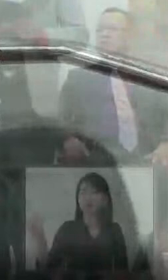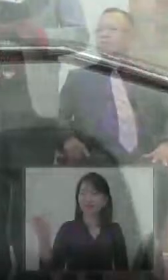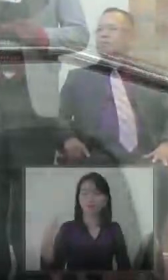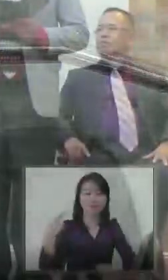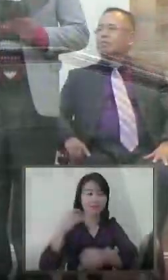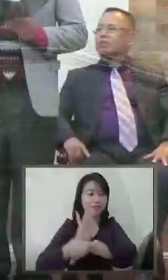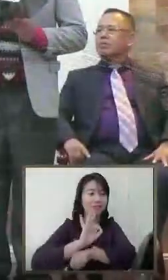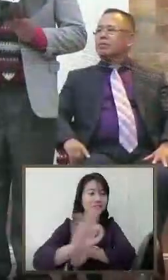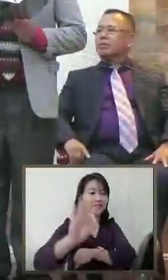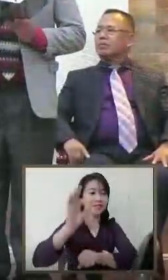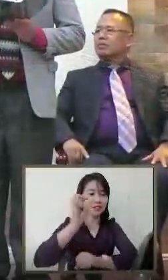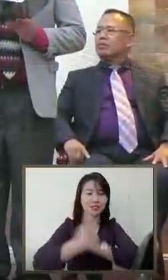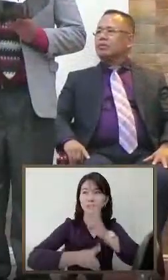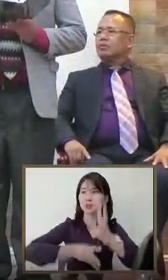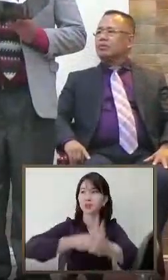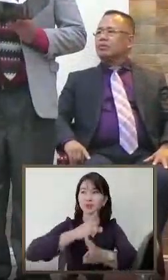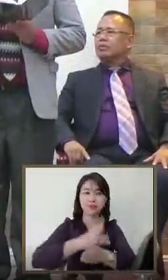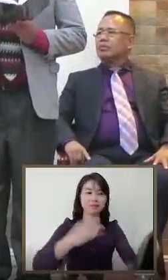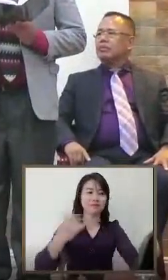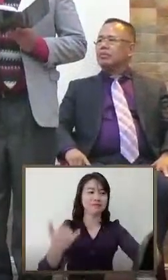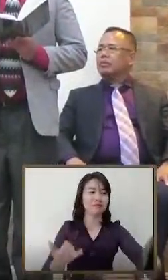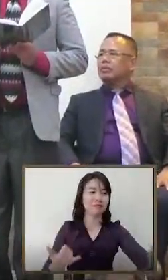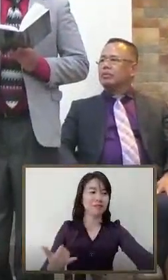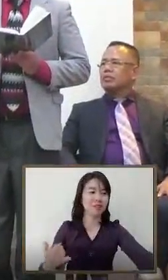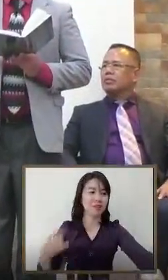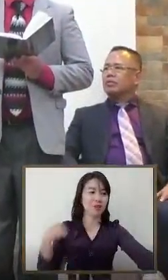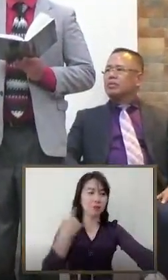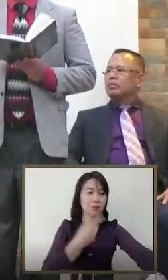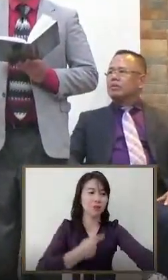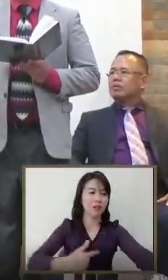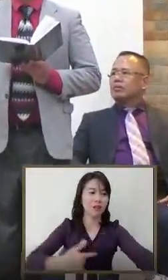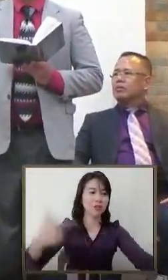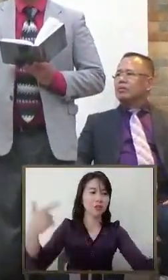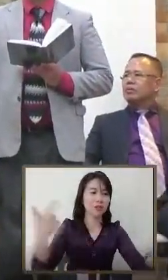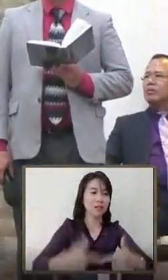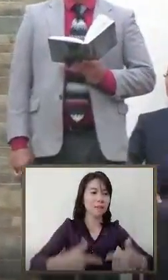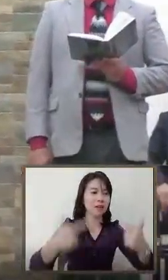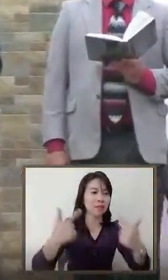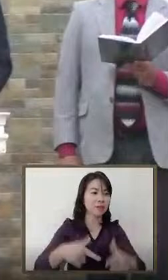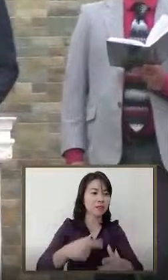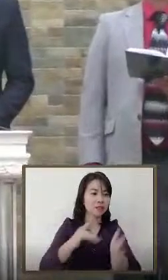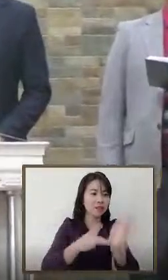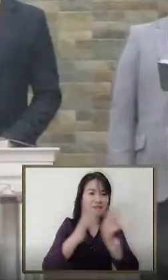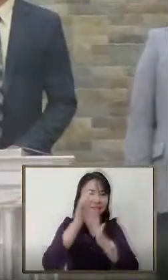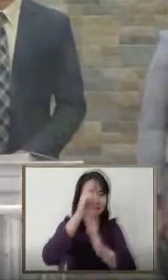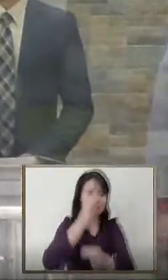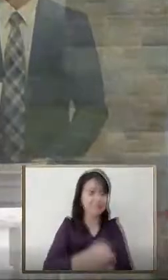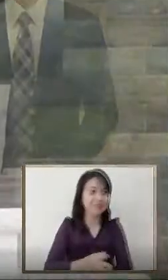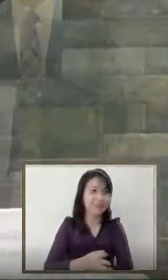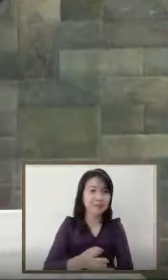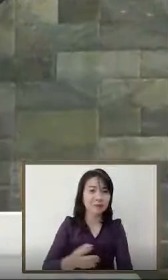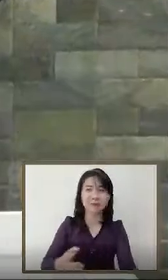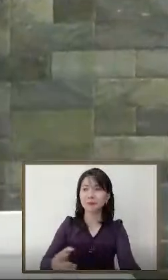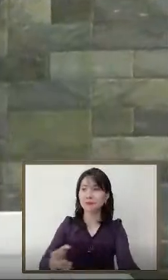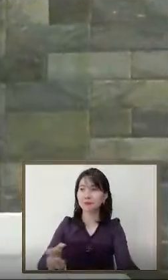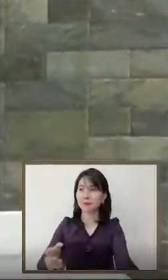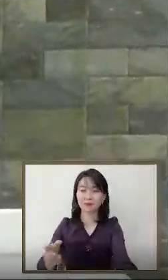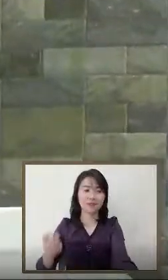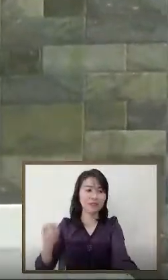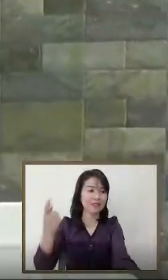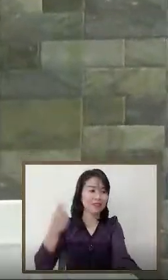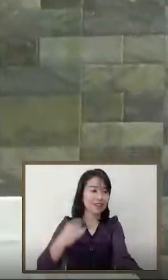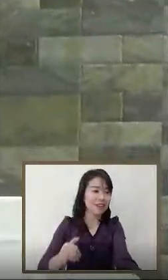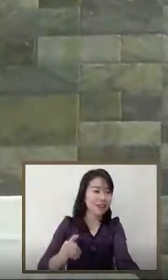There are forces in the world today who oppose our Christian faith. They attempt